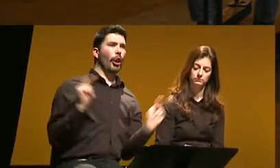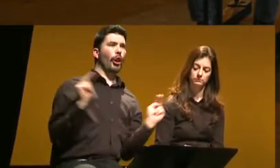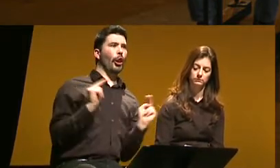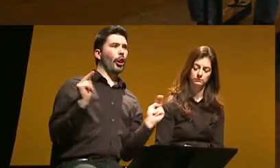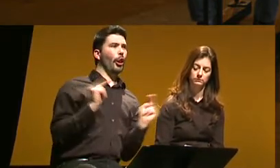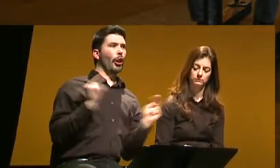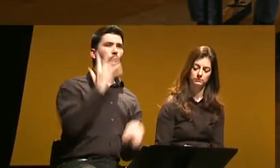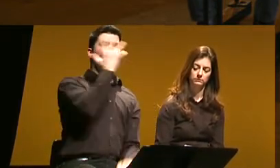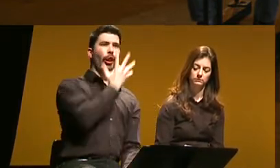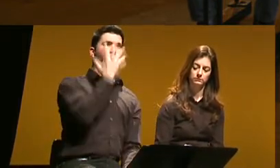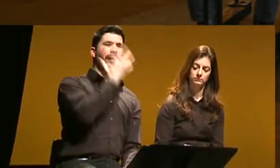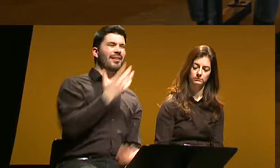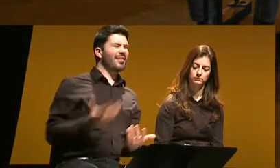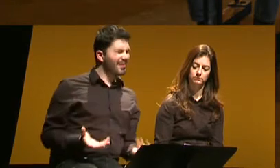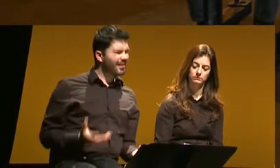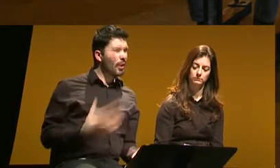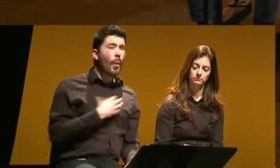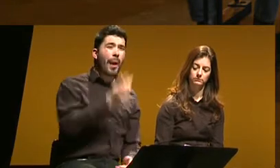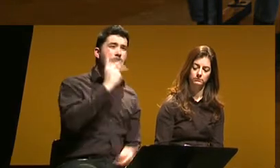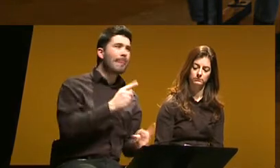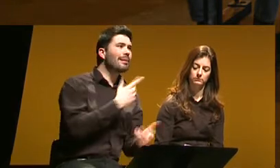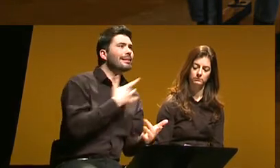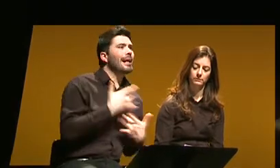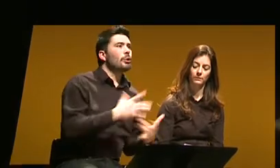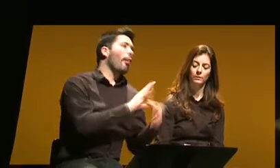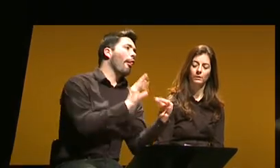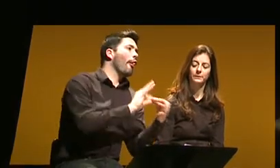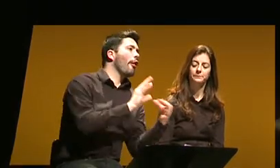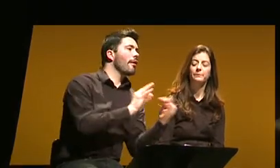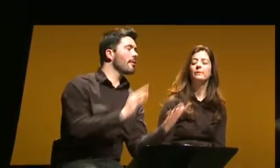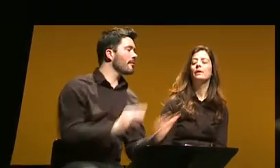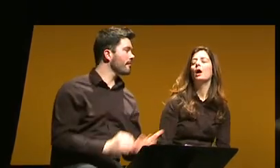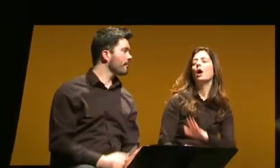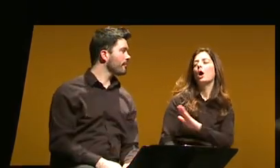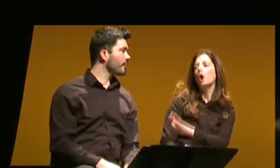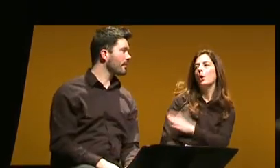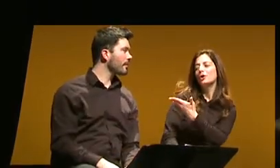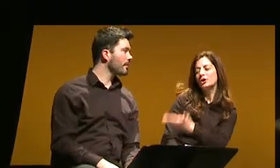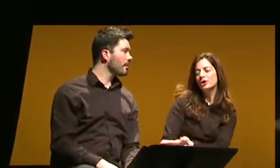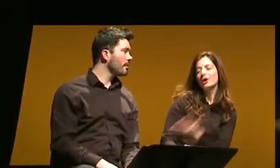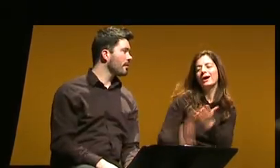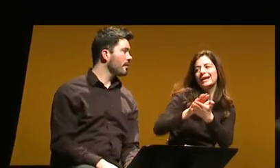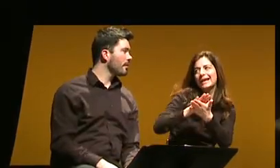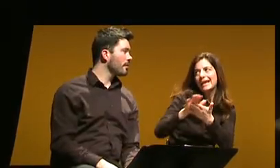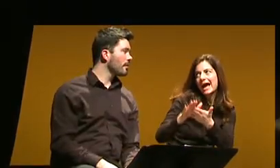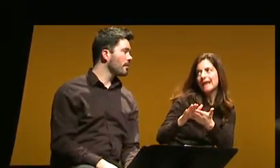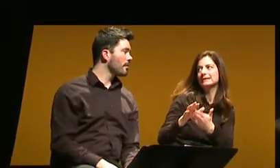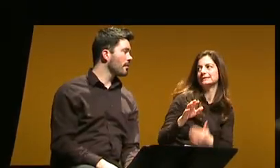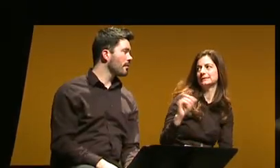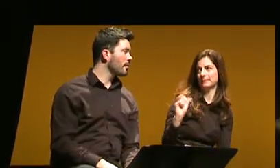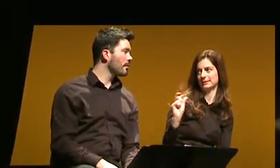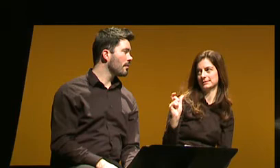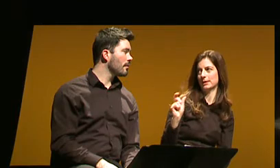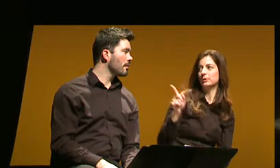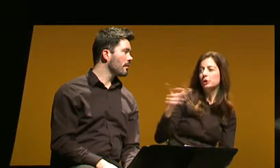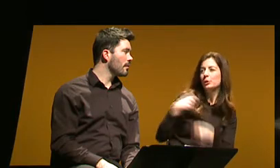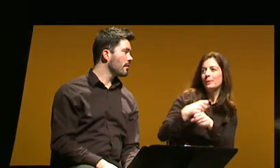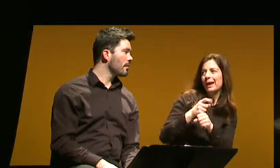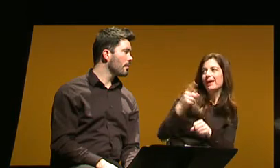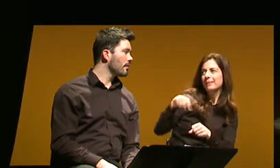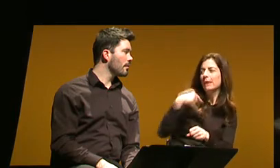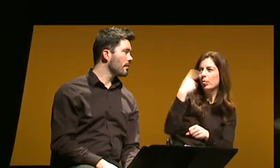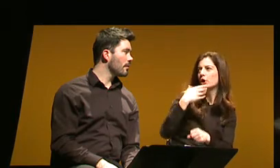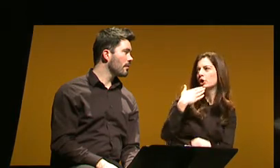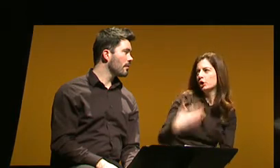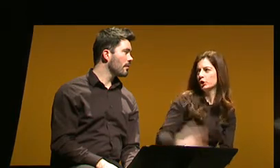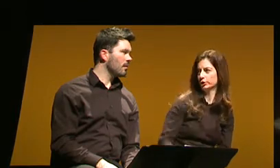Muslims. White people say to me, oh, you're a nice Muslim. You make Muslims look like good people. What